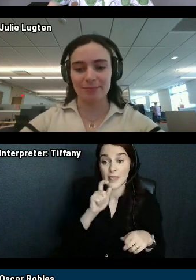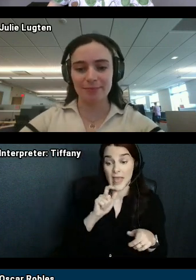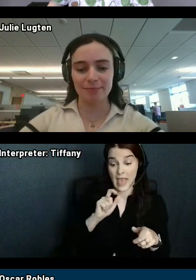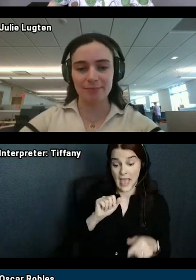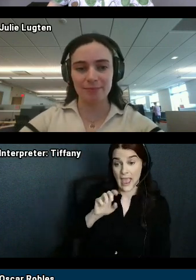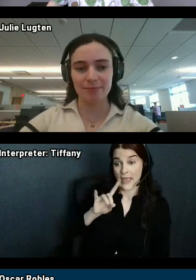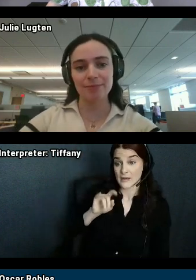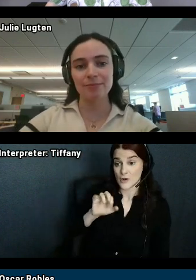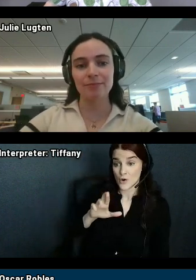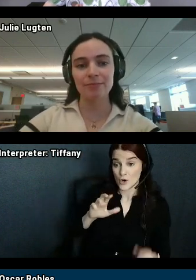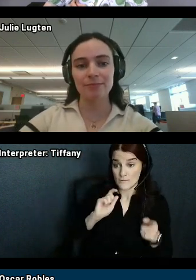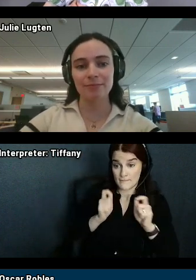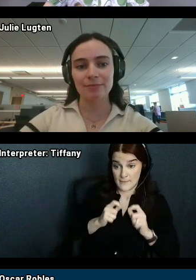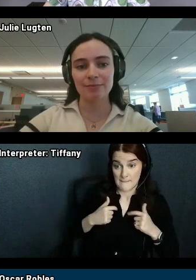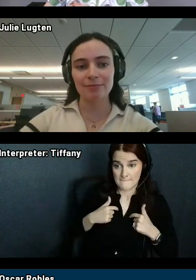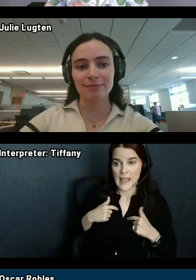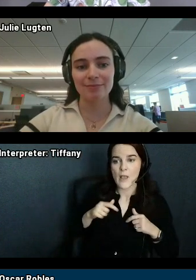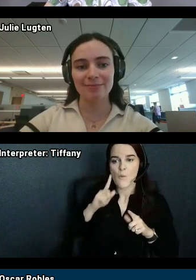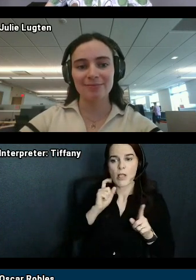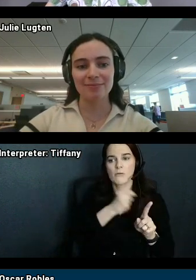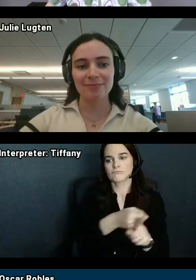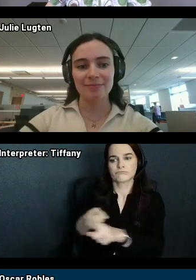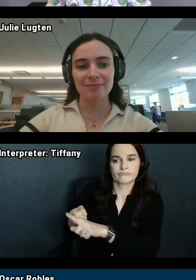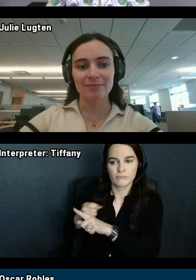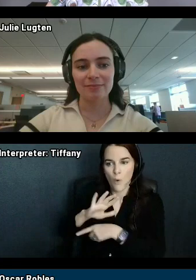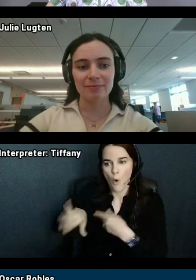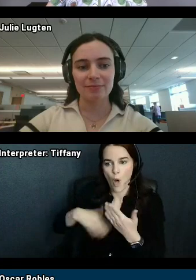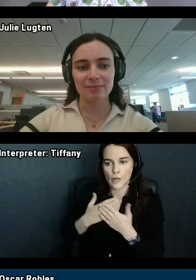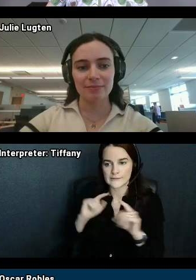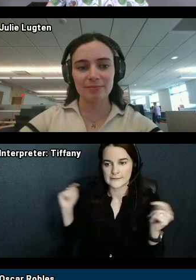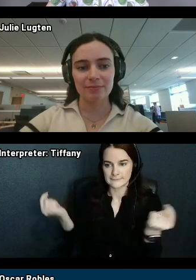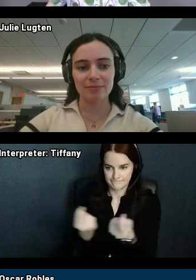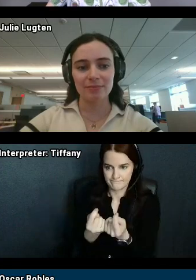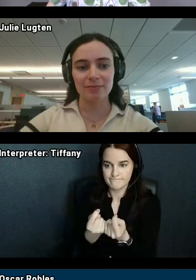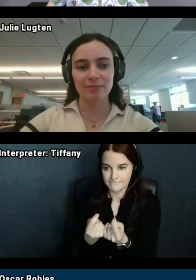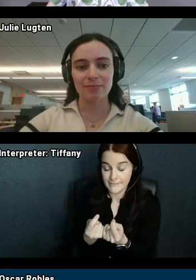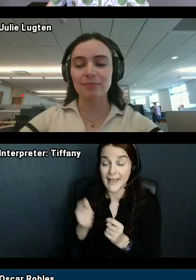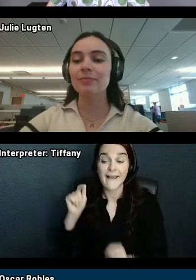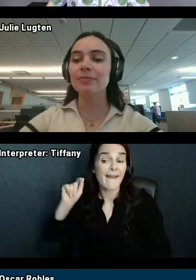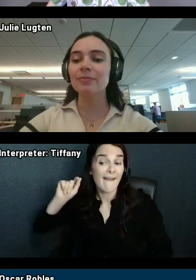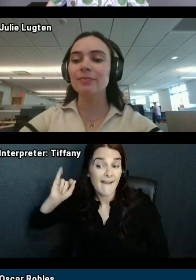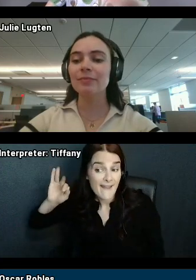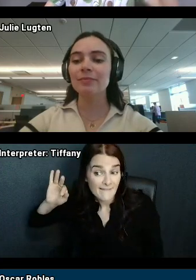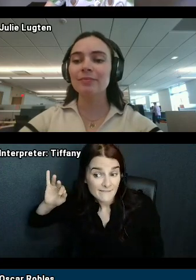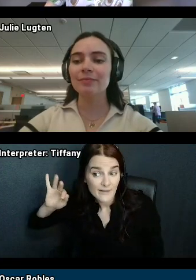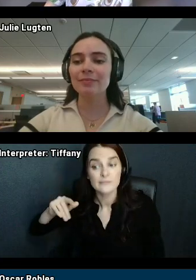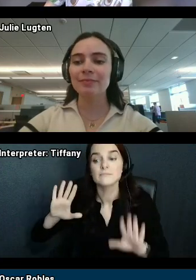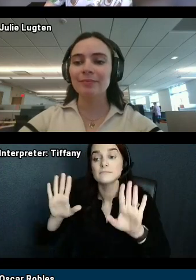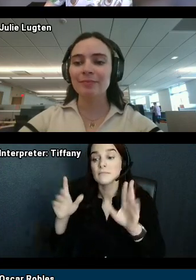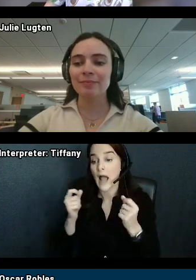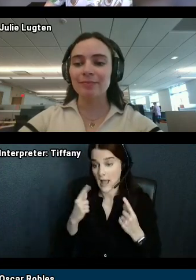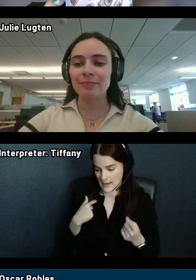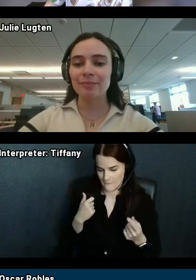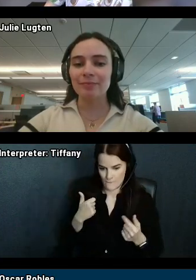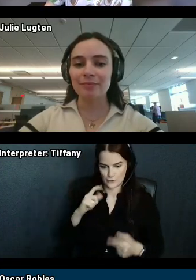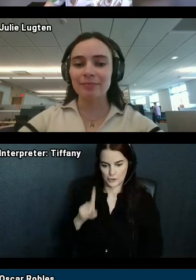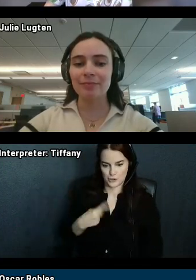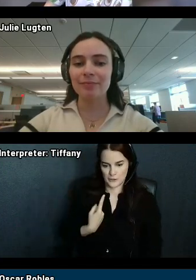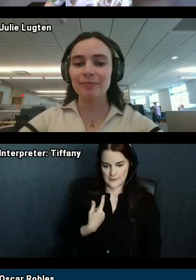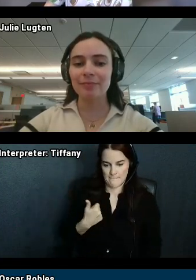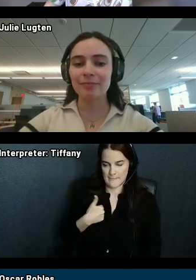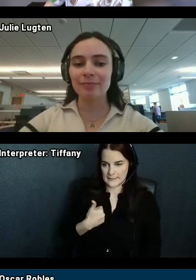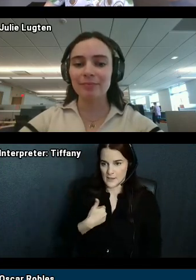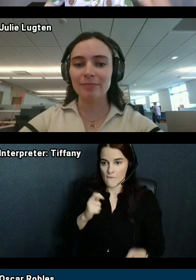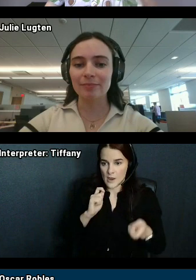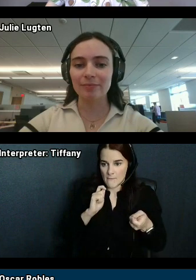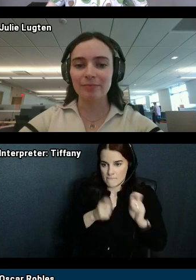whole team that I have on this view. If I do it I can do it for just me by going to customize